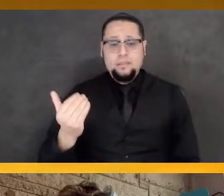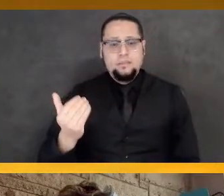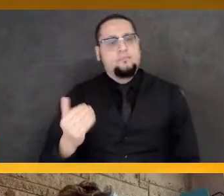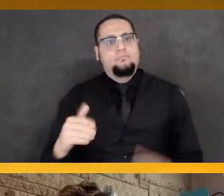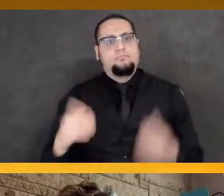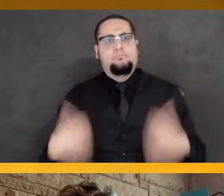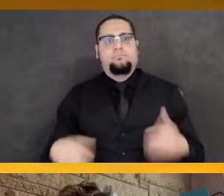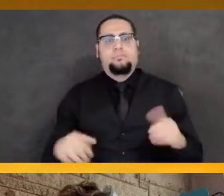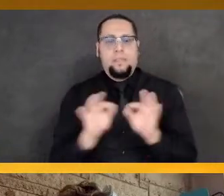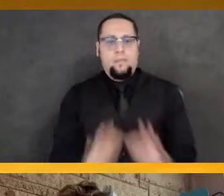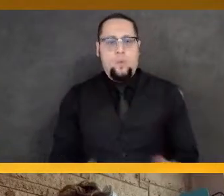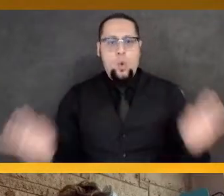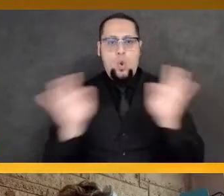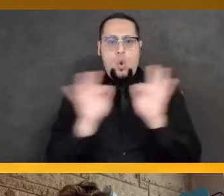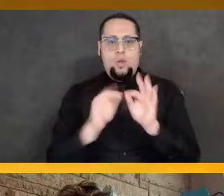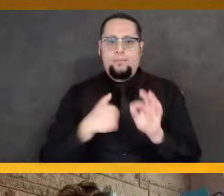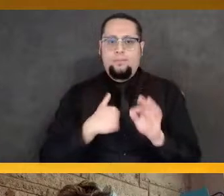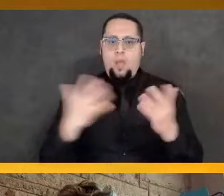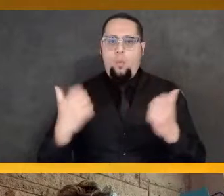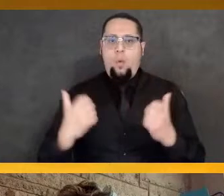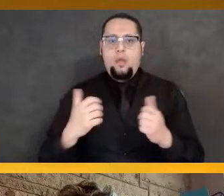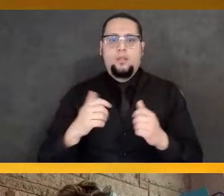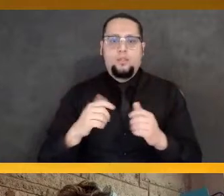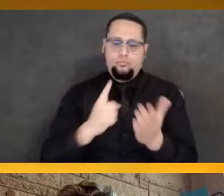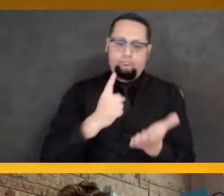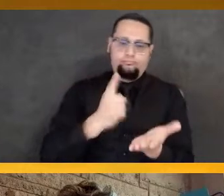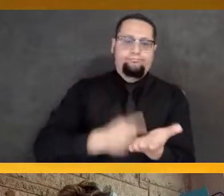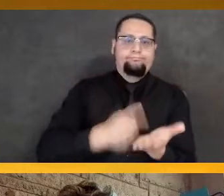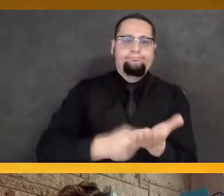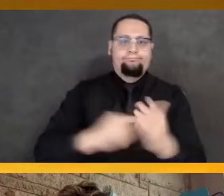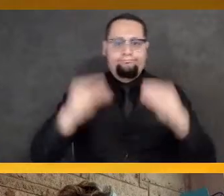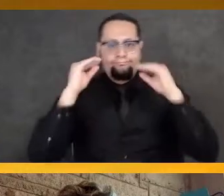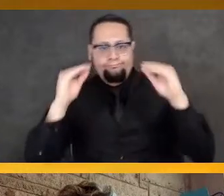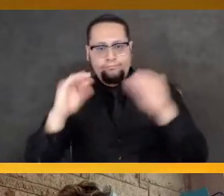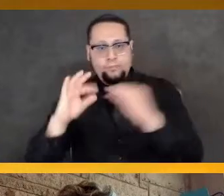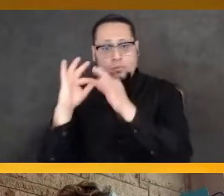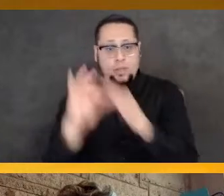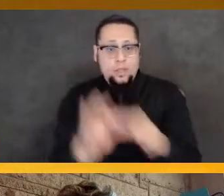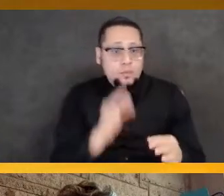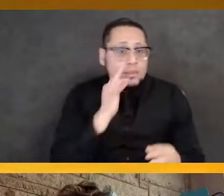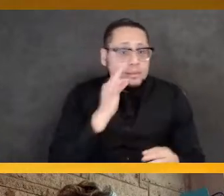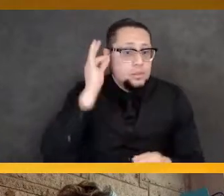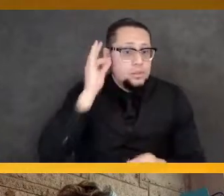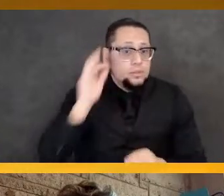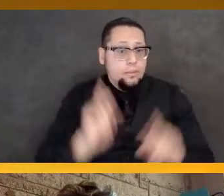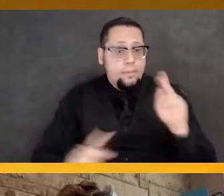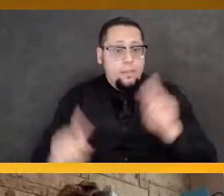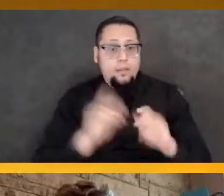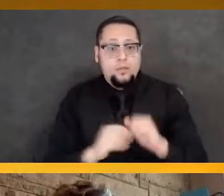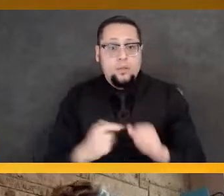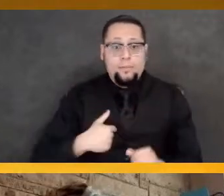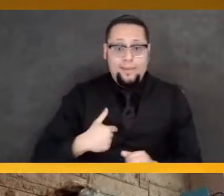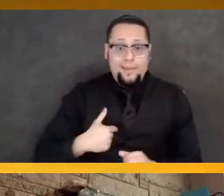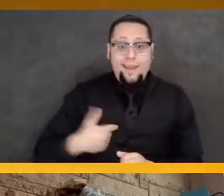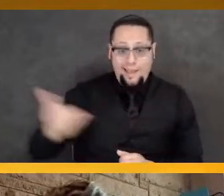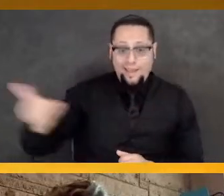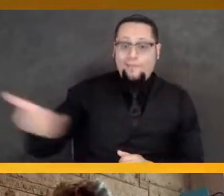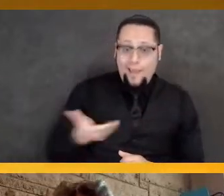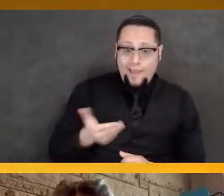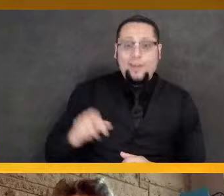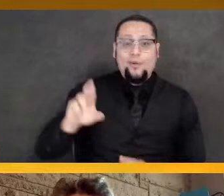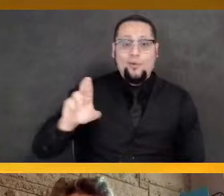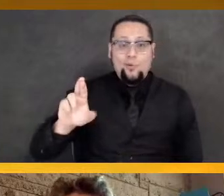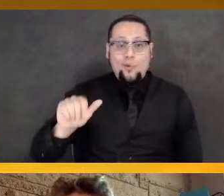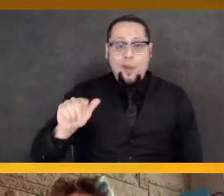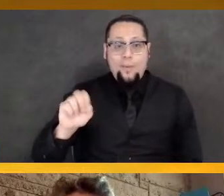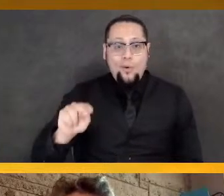to include Indigenous communities and voices. And so in 2016, I invited Mr. Ramon Vasquez to my Texas